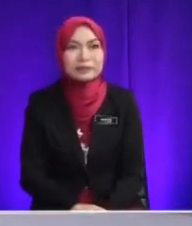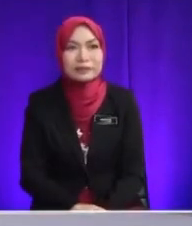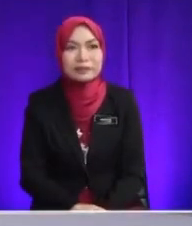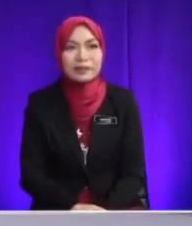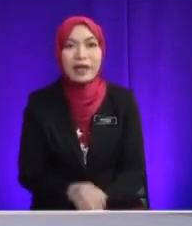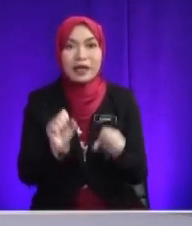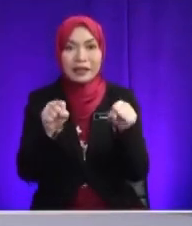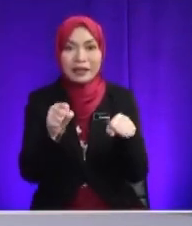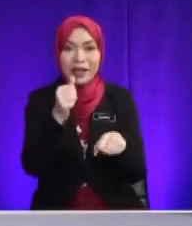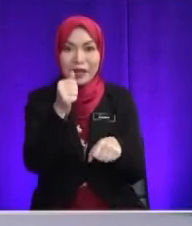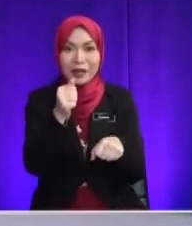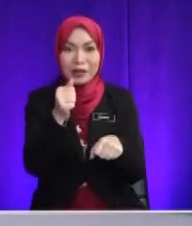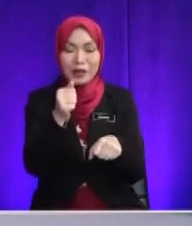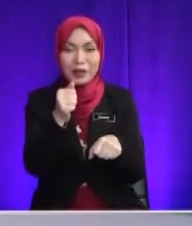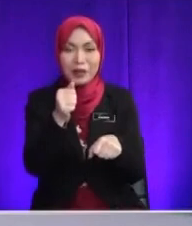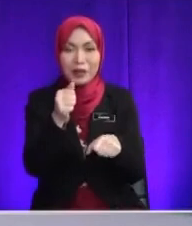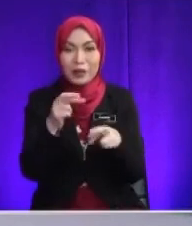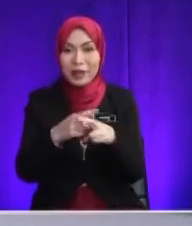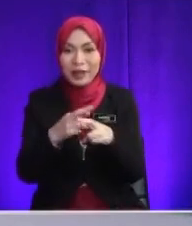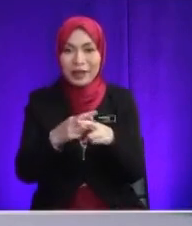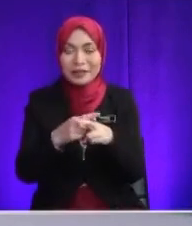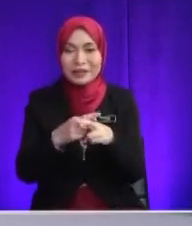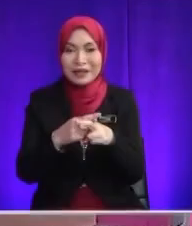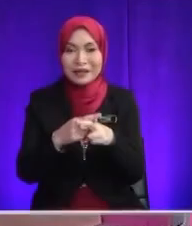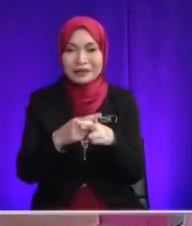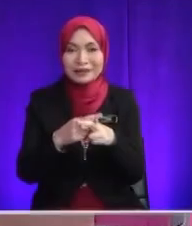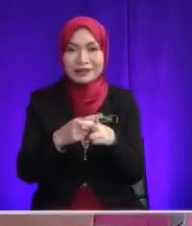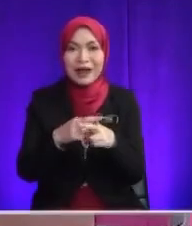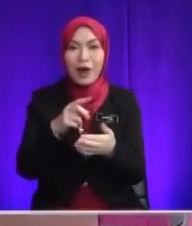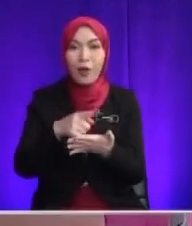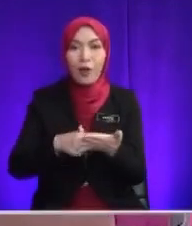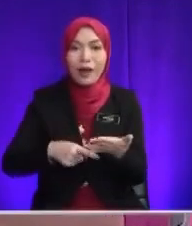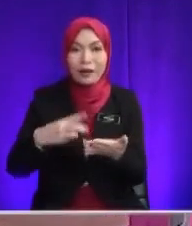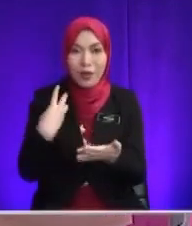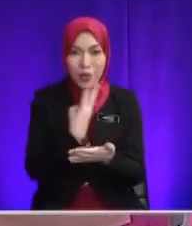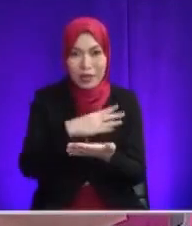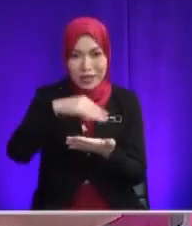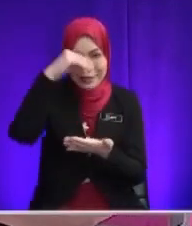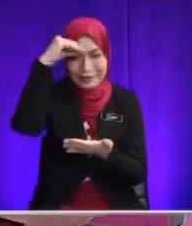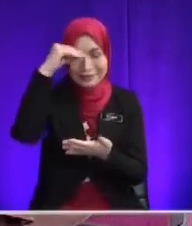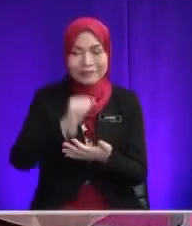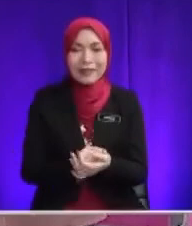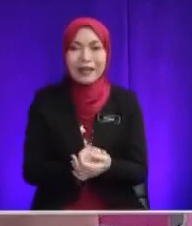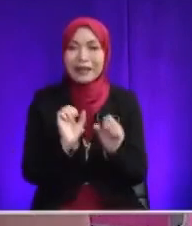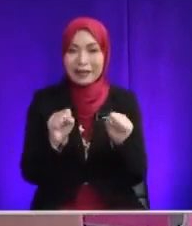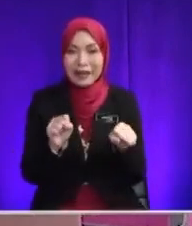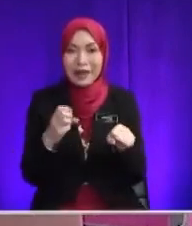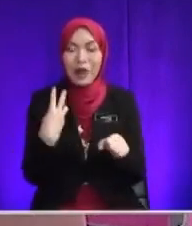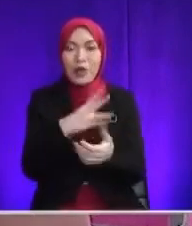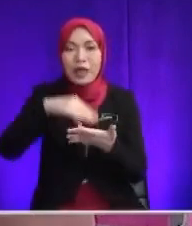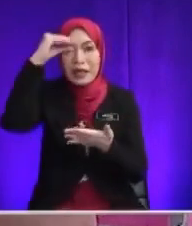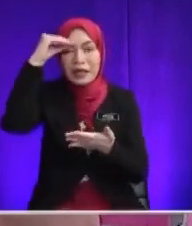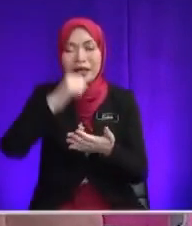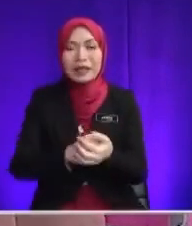on what we all learned today for today's lesson? Okay. All right. So basically for today's lesson, we have learned to listen familiarly to English